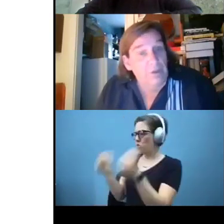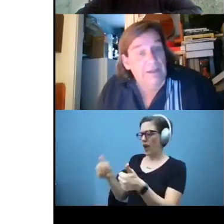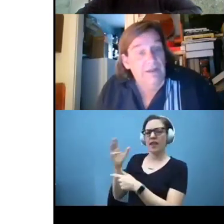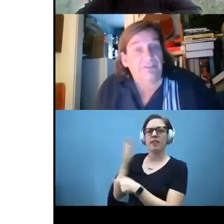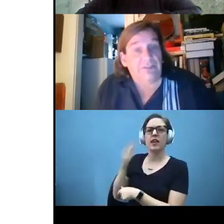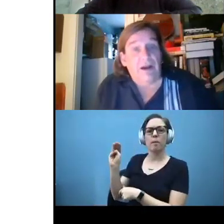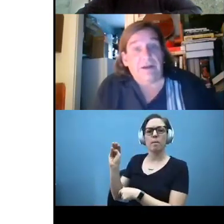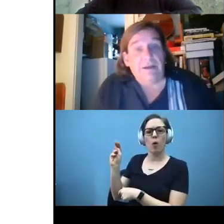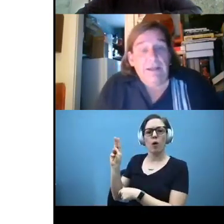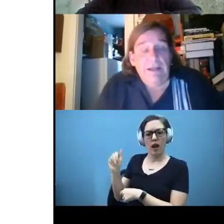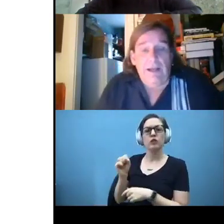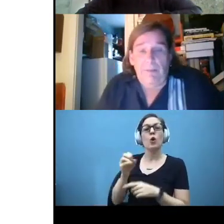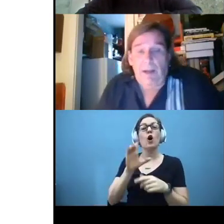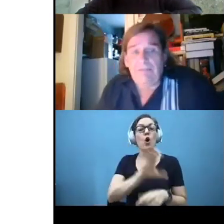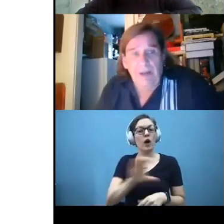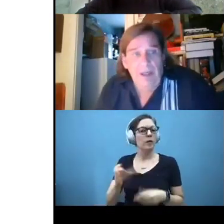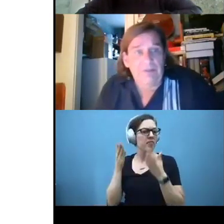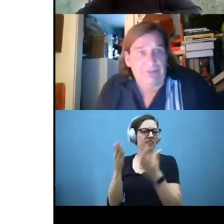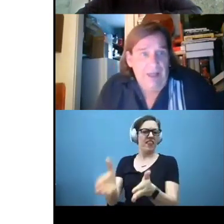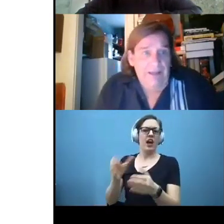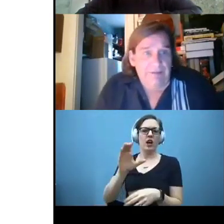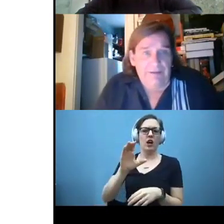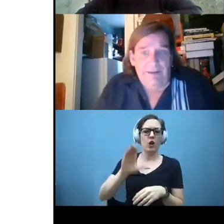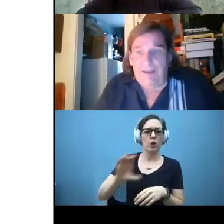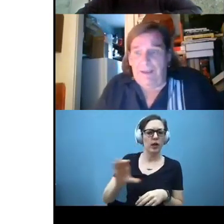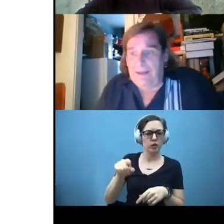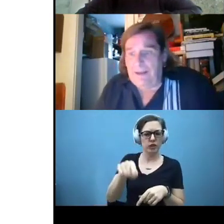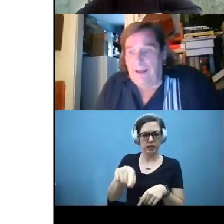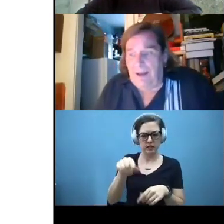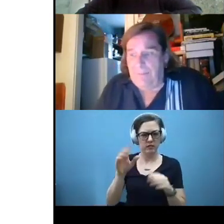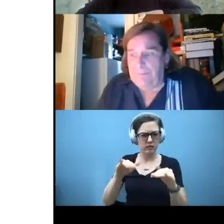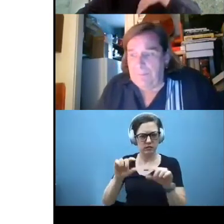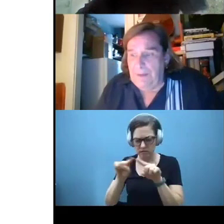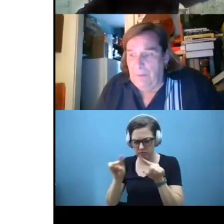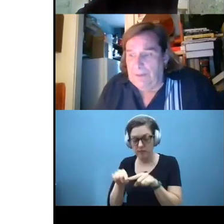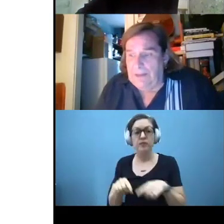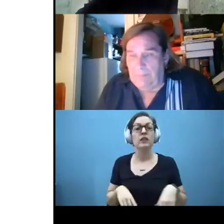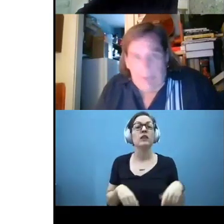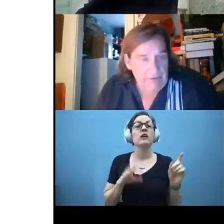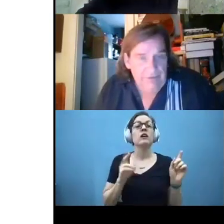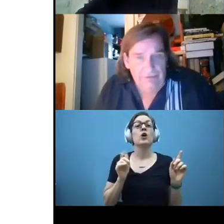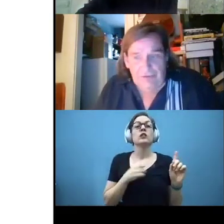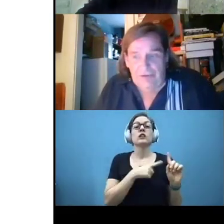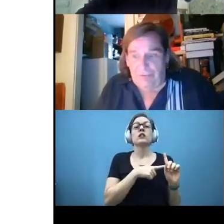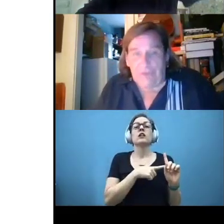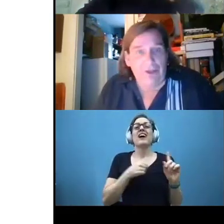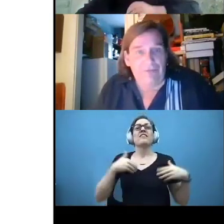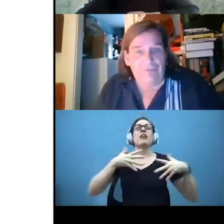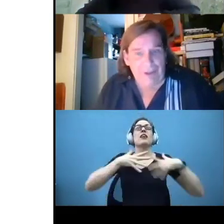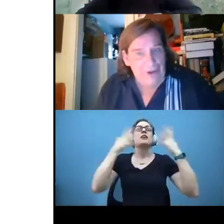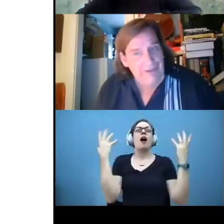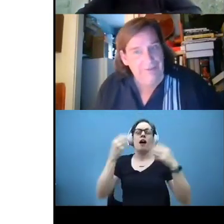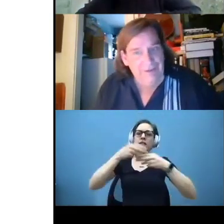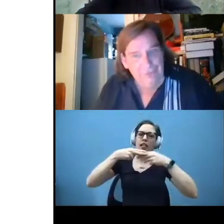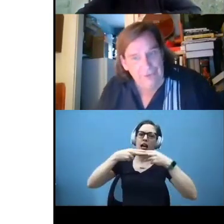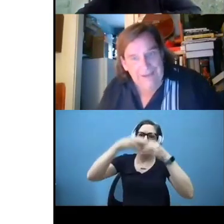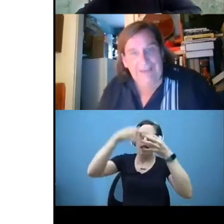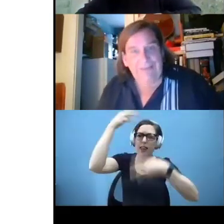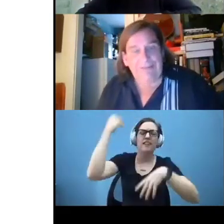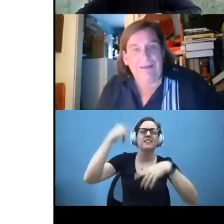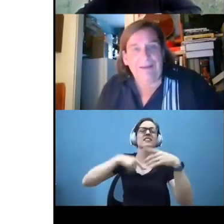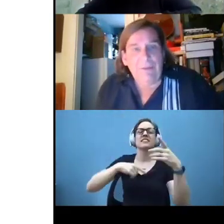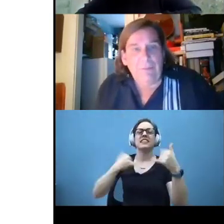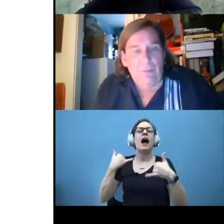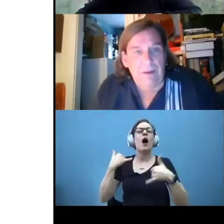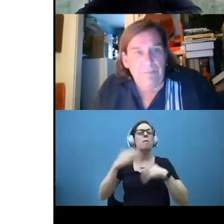So we're going to get started. I've got a lot of slides today, and we're getting better at this, Ginger. I've learned a lot from my colleague, Attorney